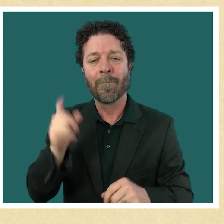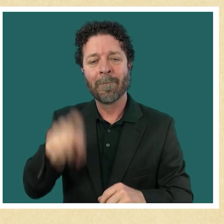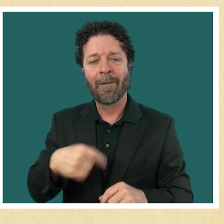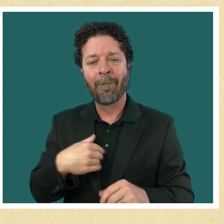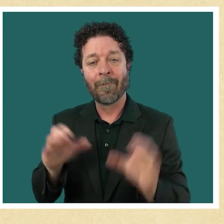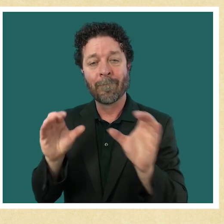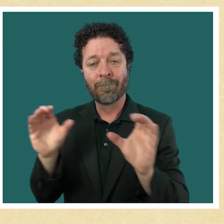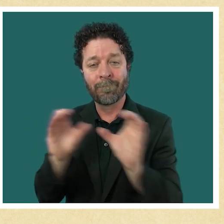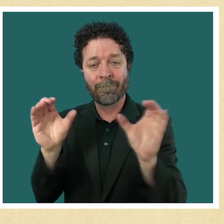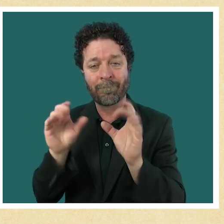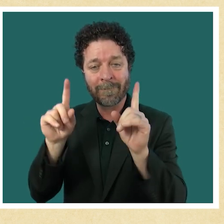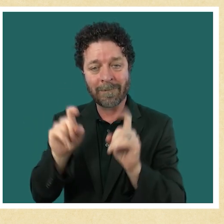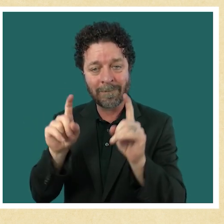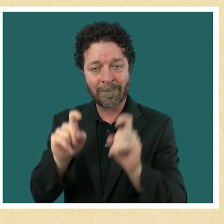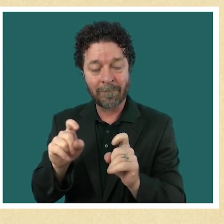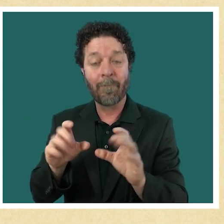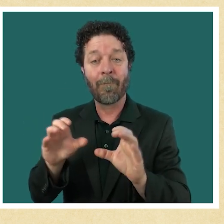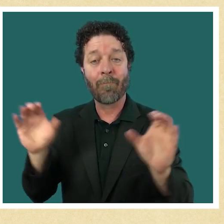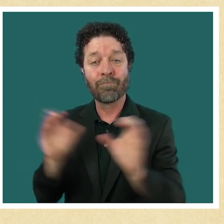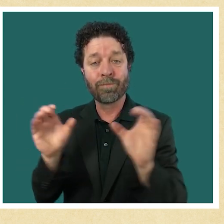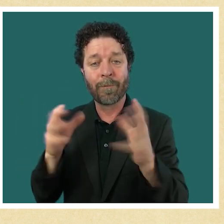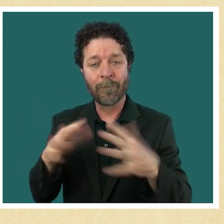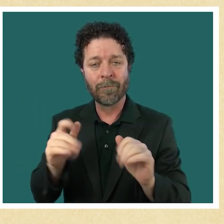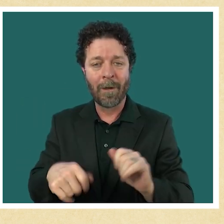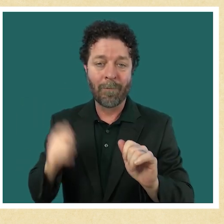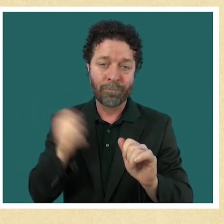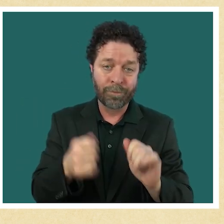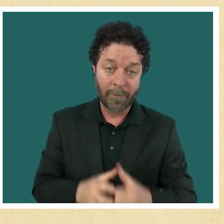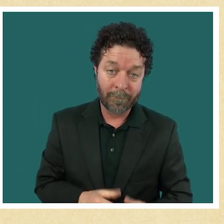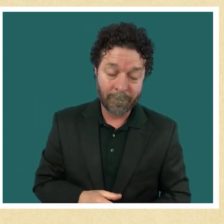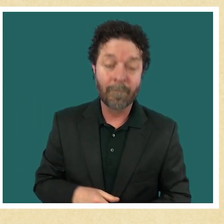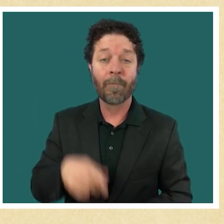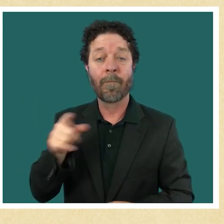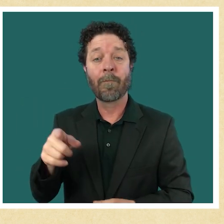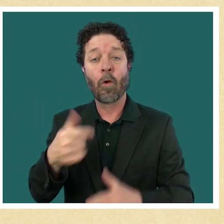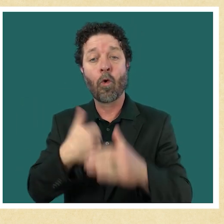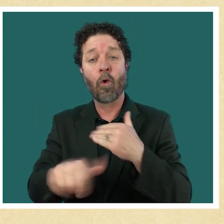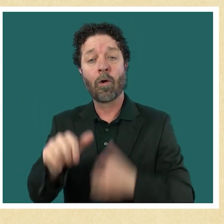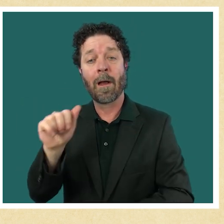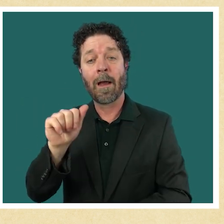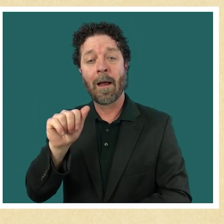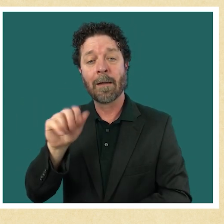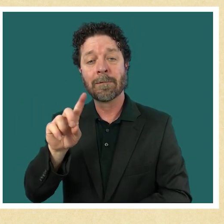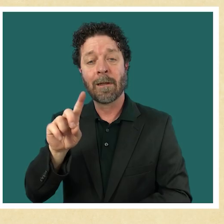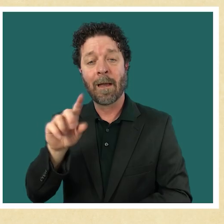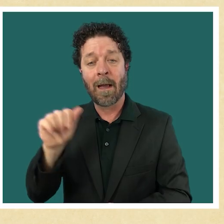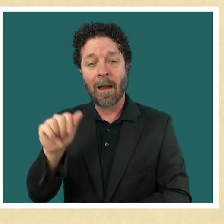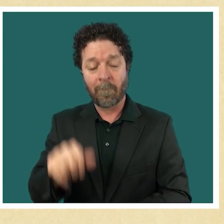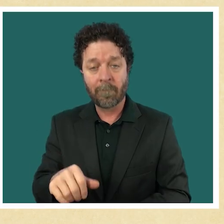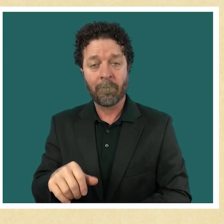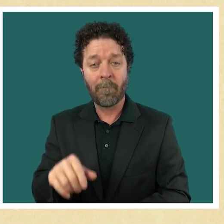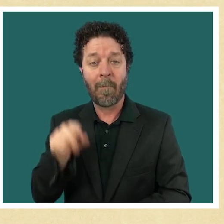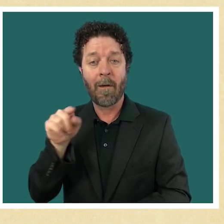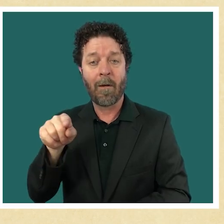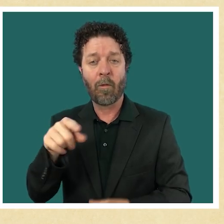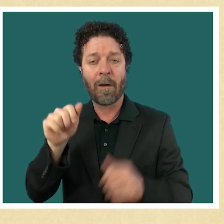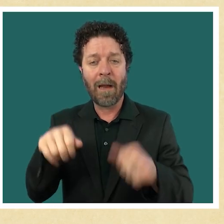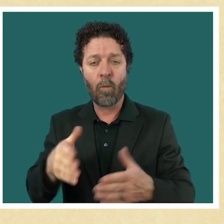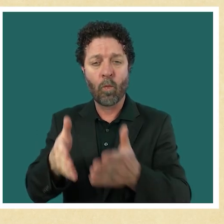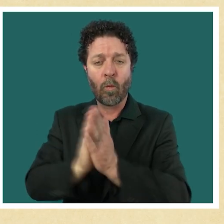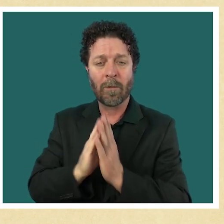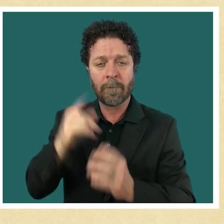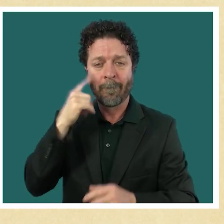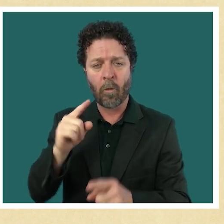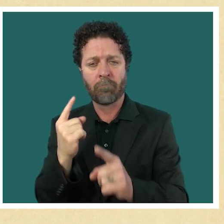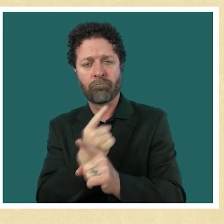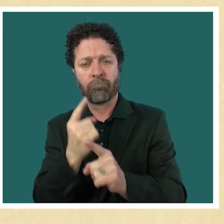Professional trades also frequently require certification testing. Under the Americans with Disabilities Act, or ADA,